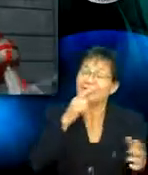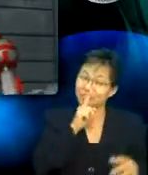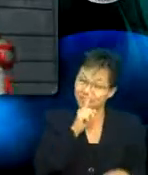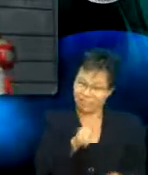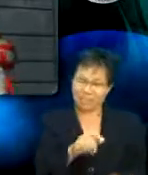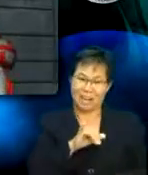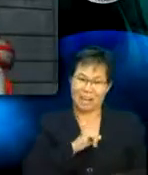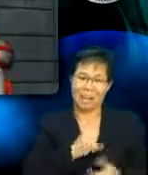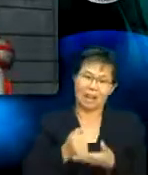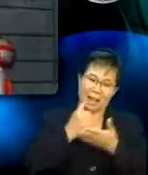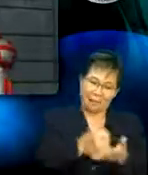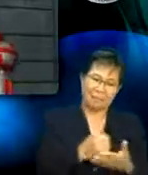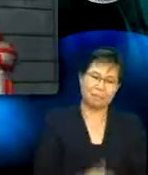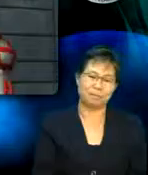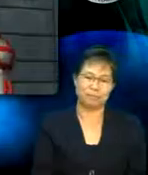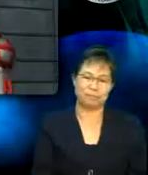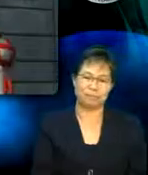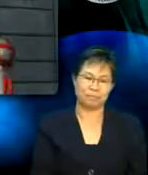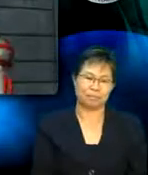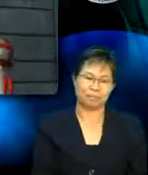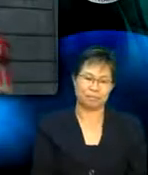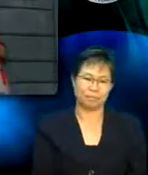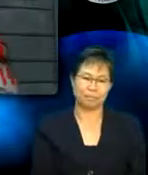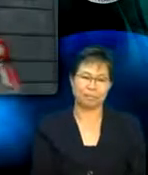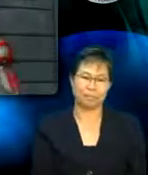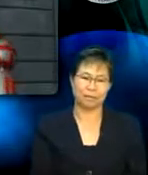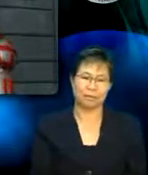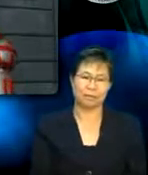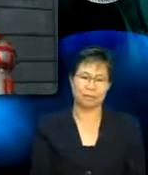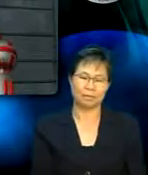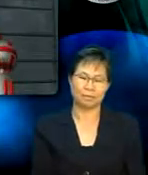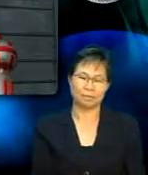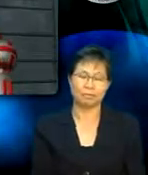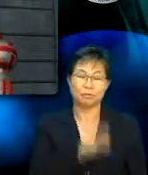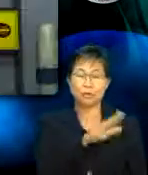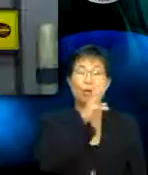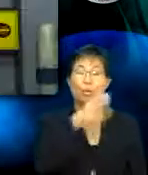Sure, I'll help you. Your wish is my command.